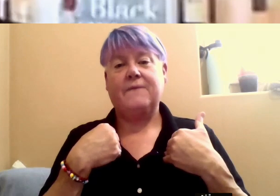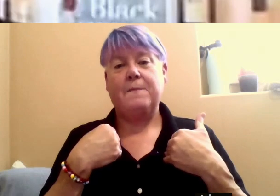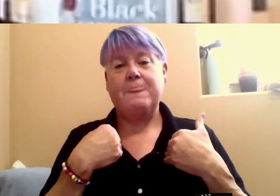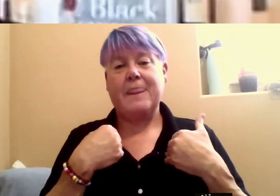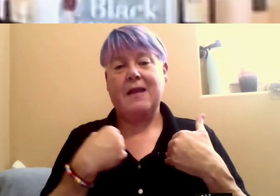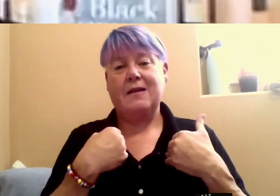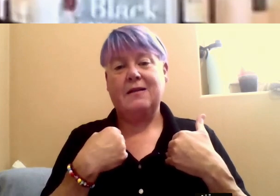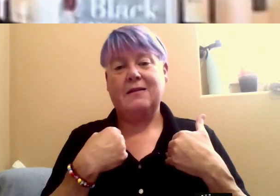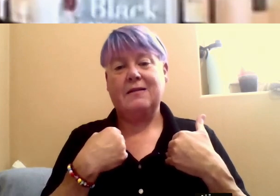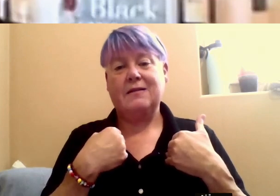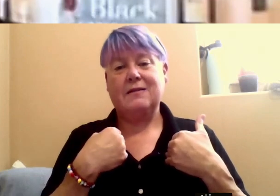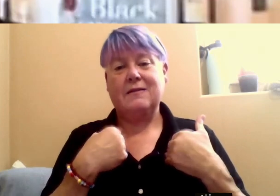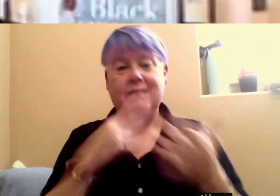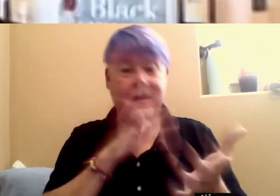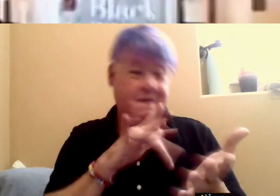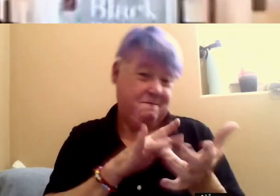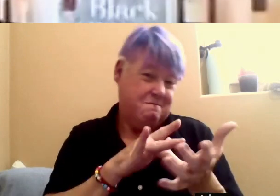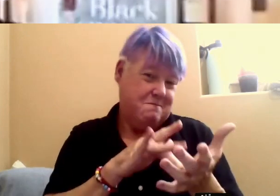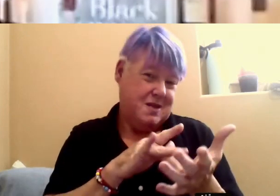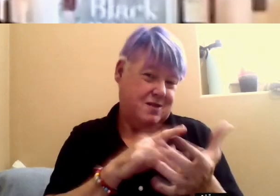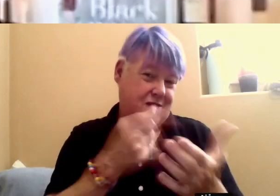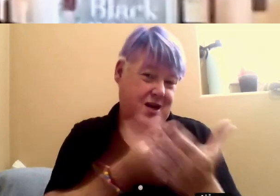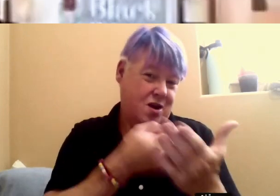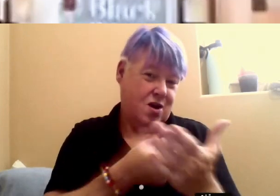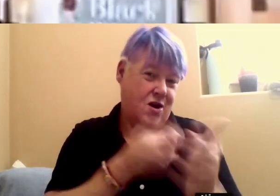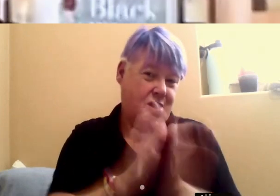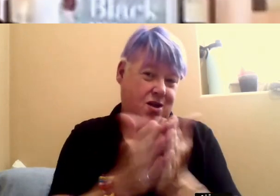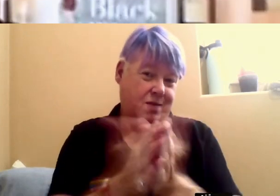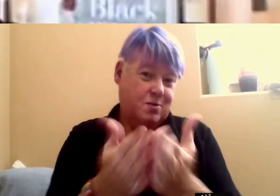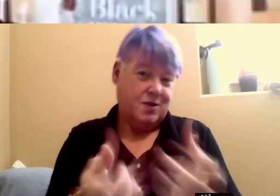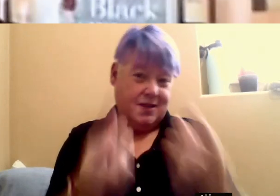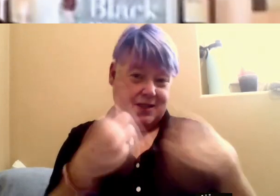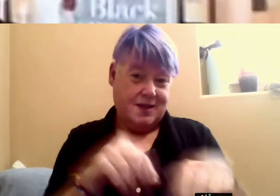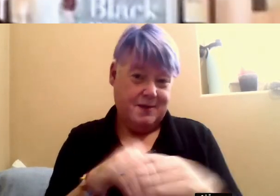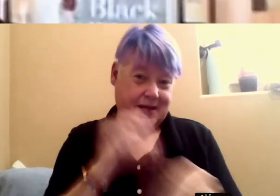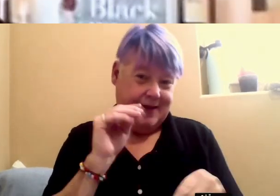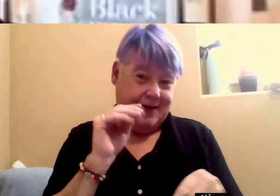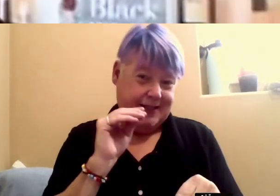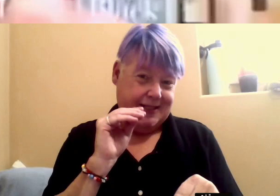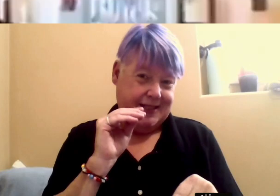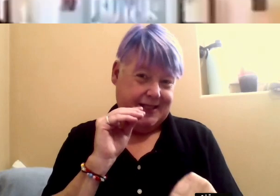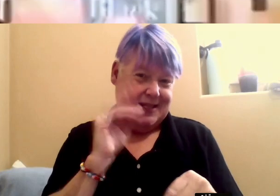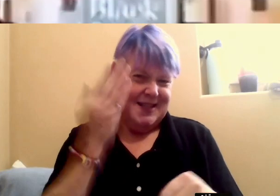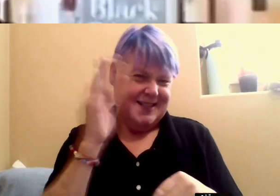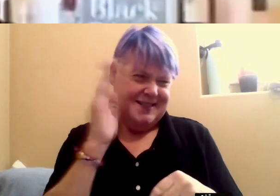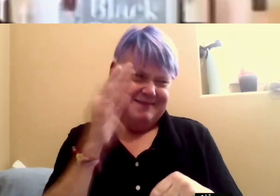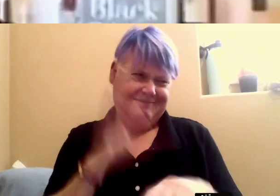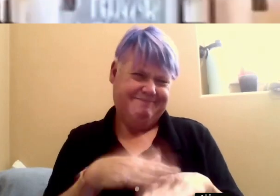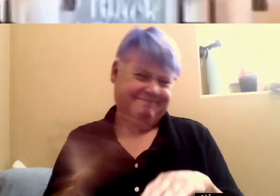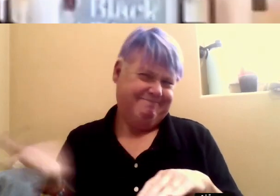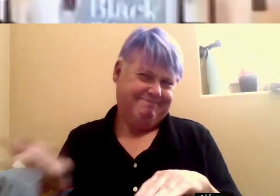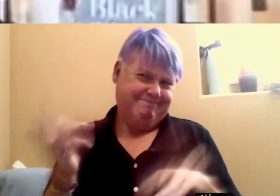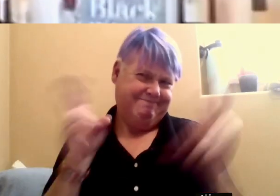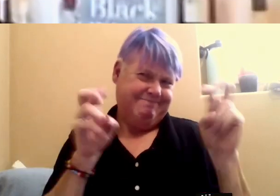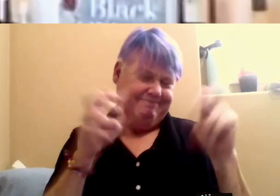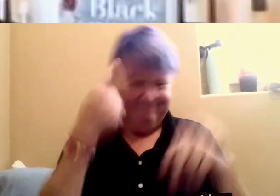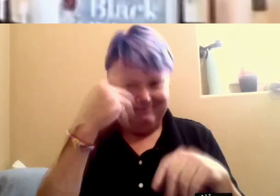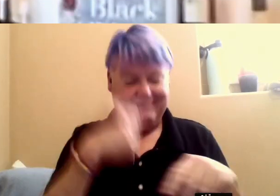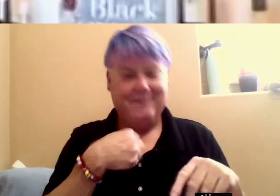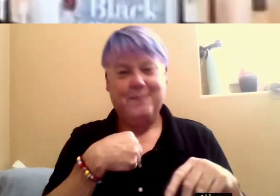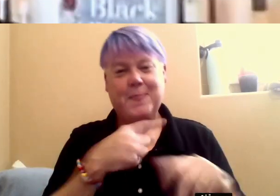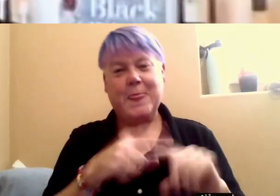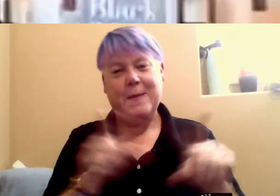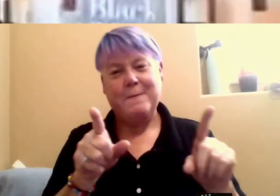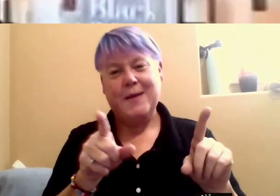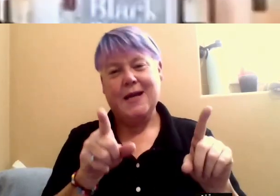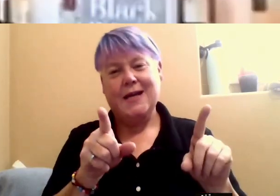like a middle grade kind of hockey book coming out, which is kind of seems like it's off brand for me, but it's actually